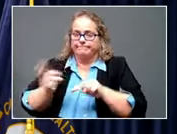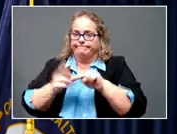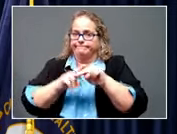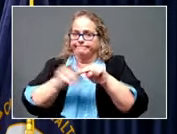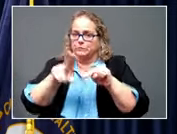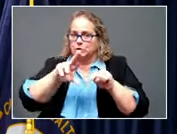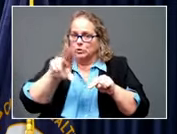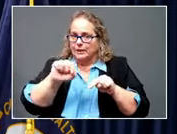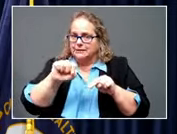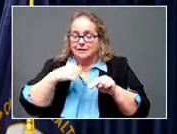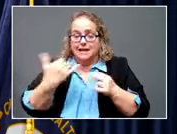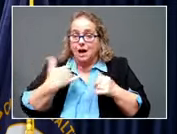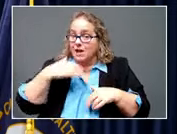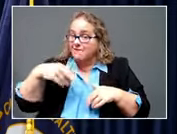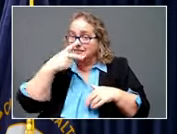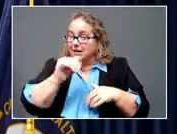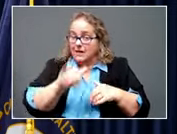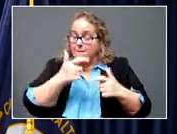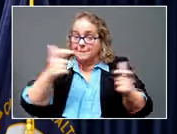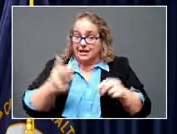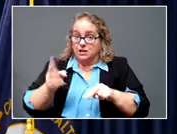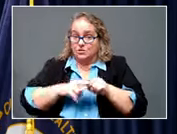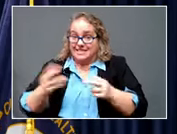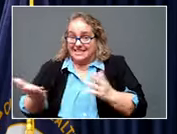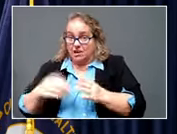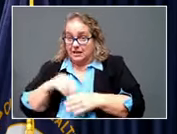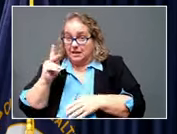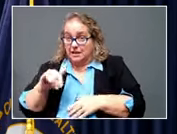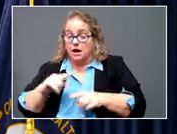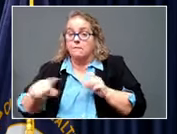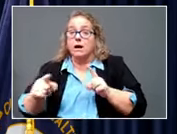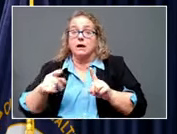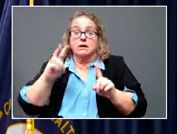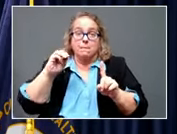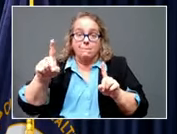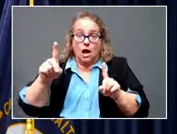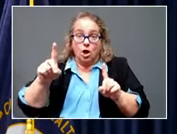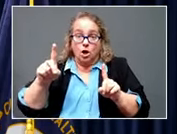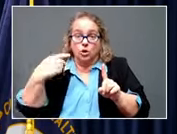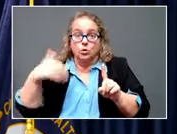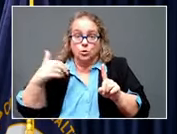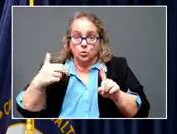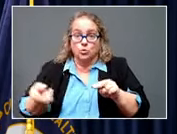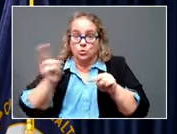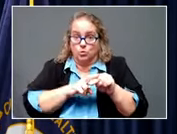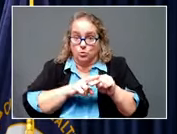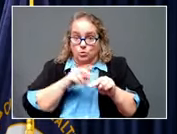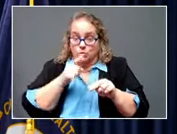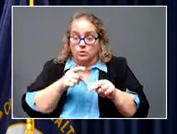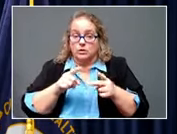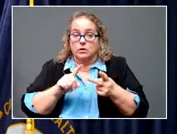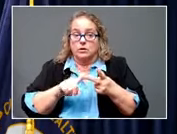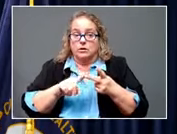major increase here, it is hitting other places like Maryland, which its curve looks